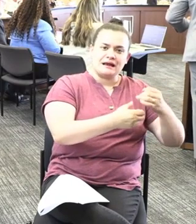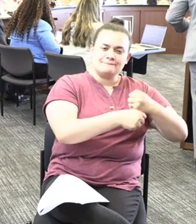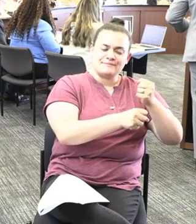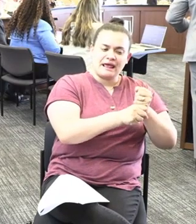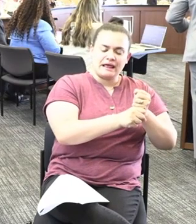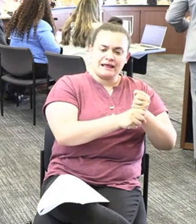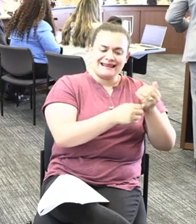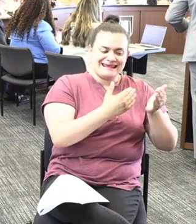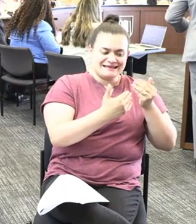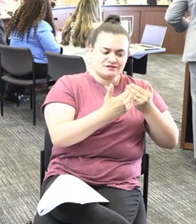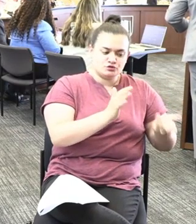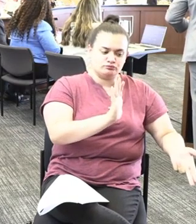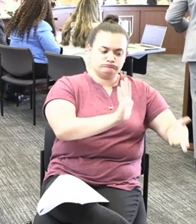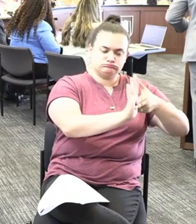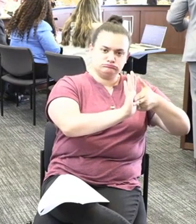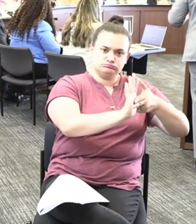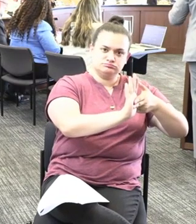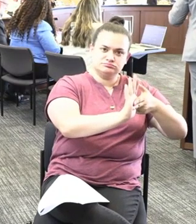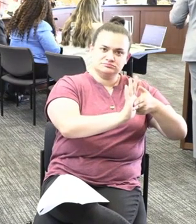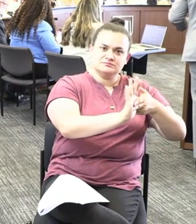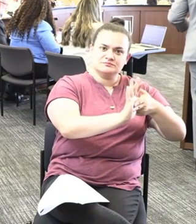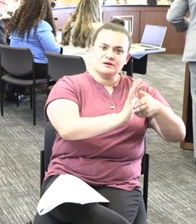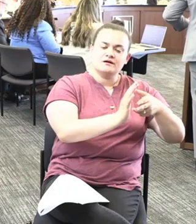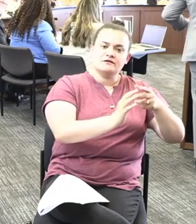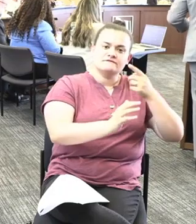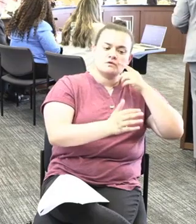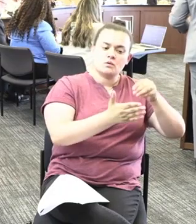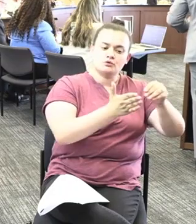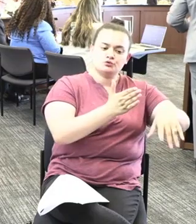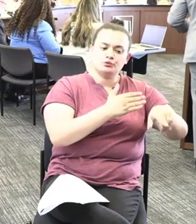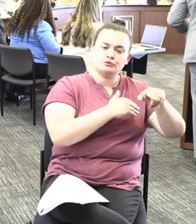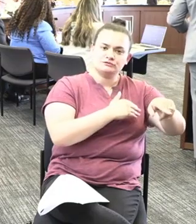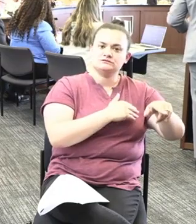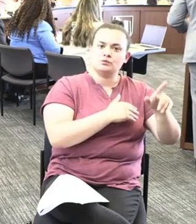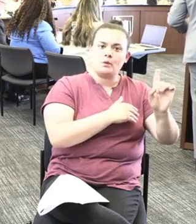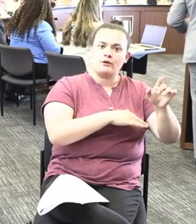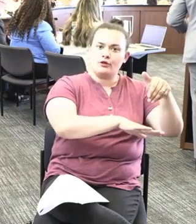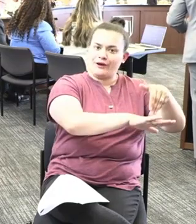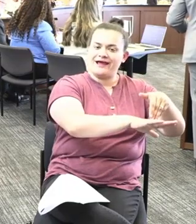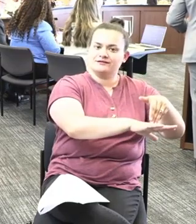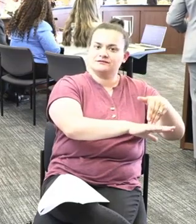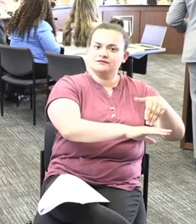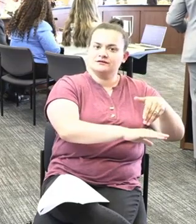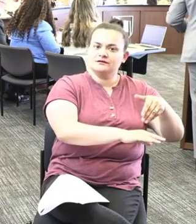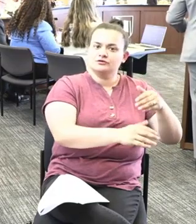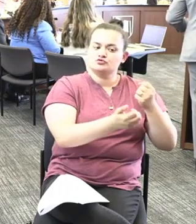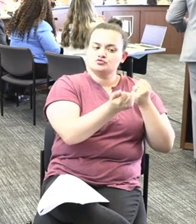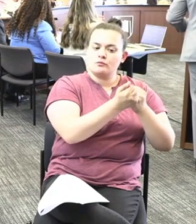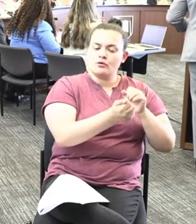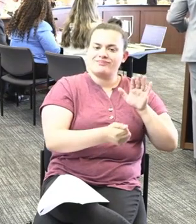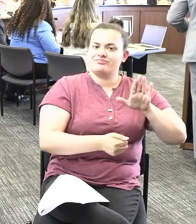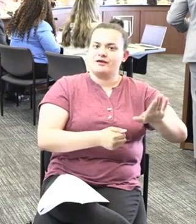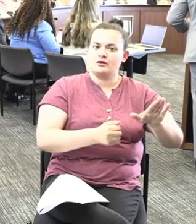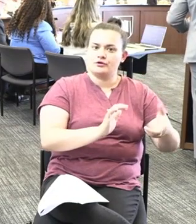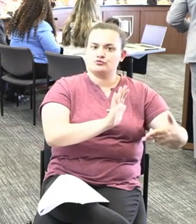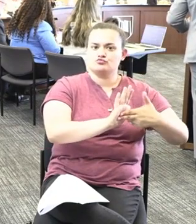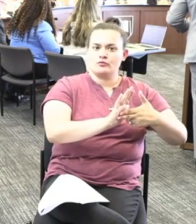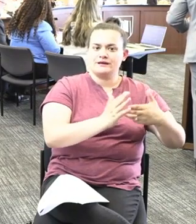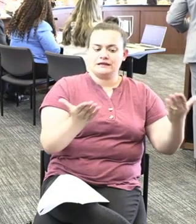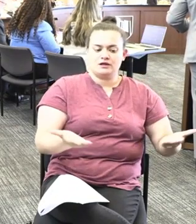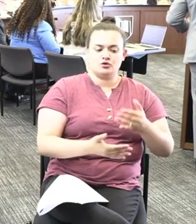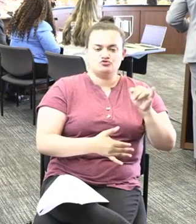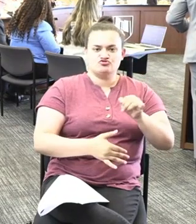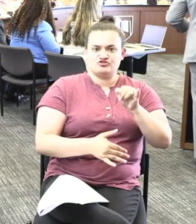of enrollment within the spaces that those students are in to support their enrollment at